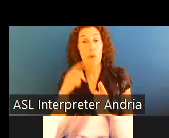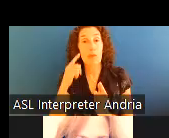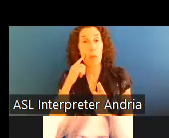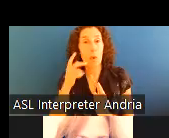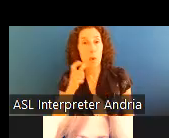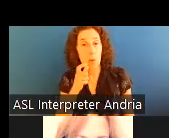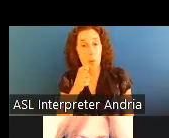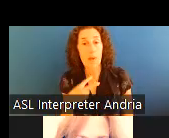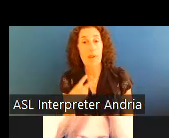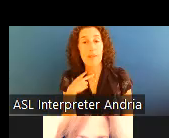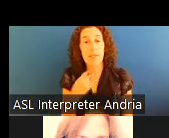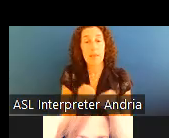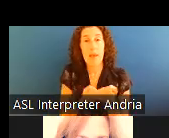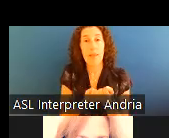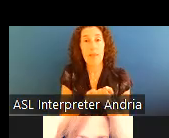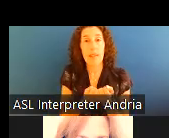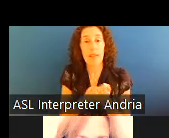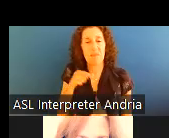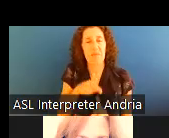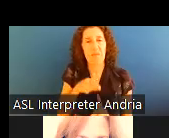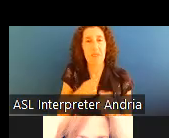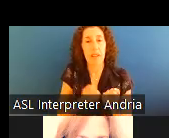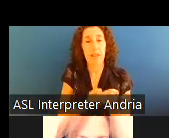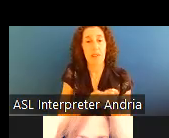investigation process.